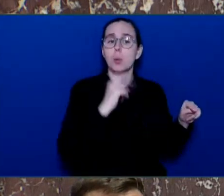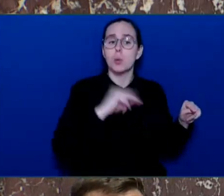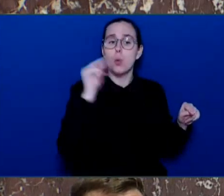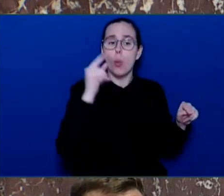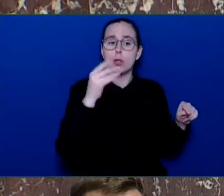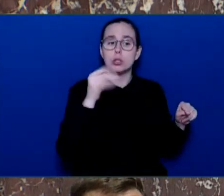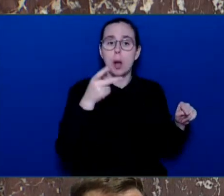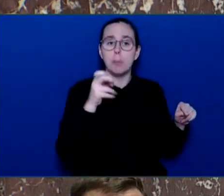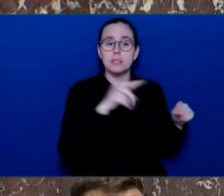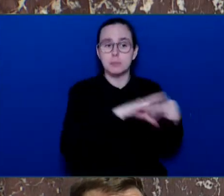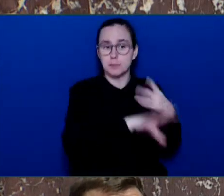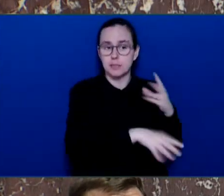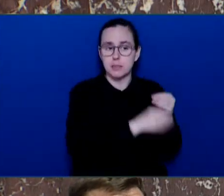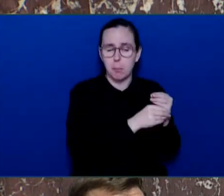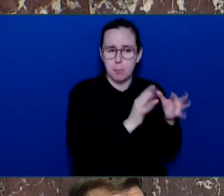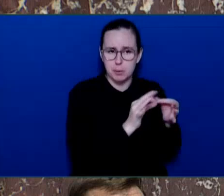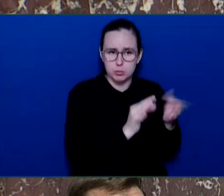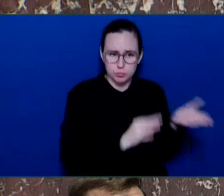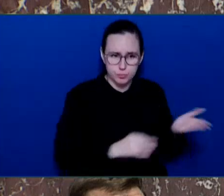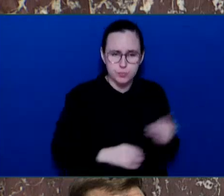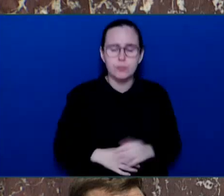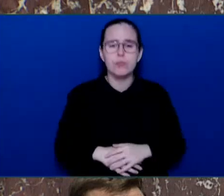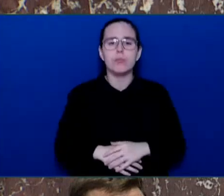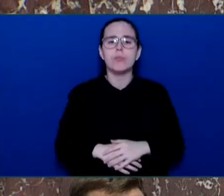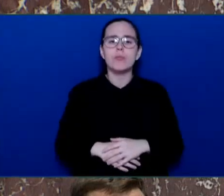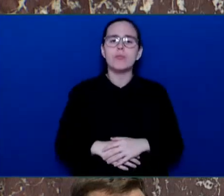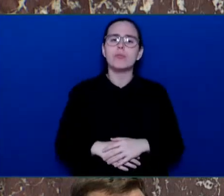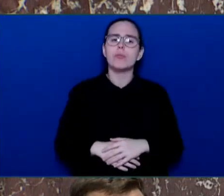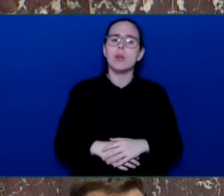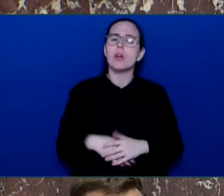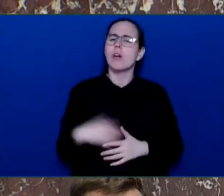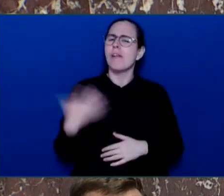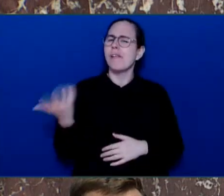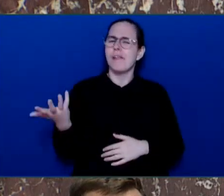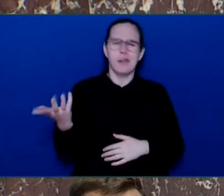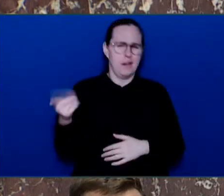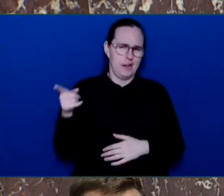look at what's happening in real time under their watch. This is the government